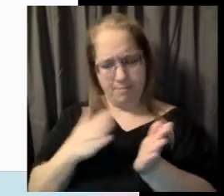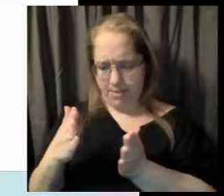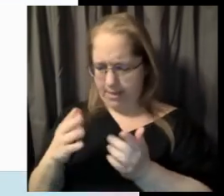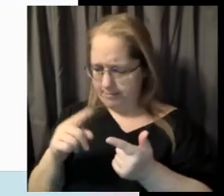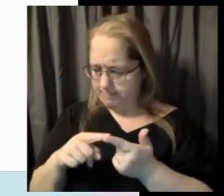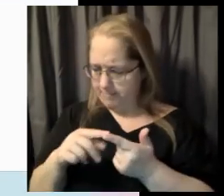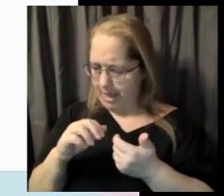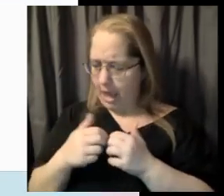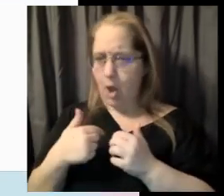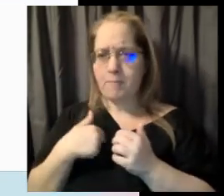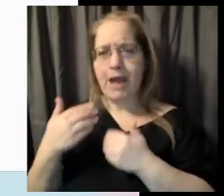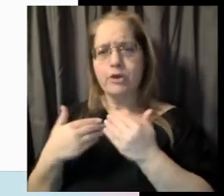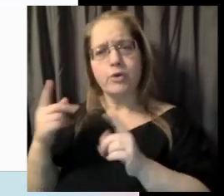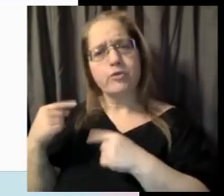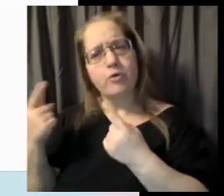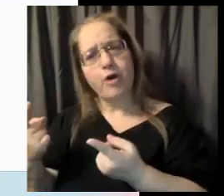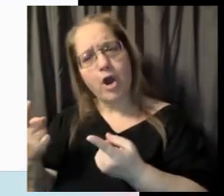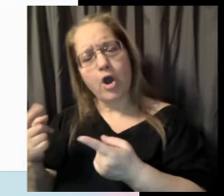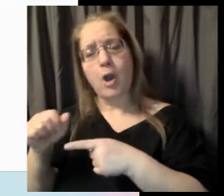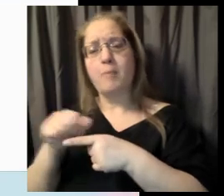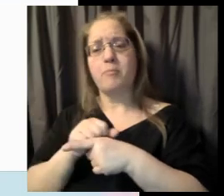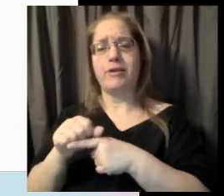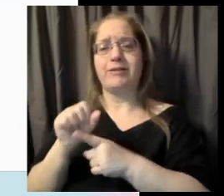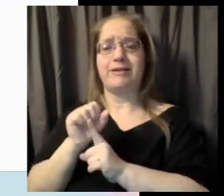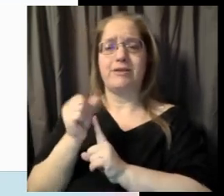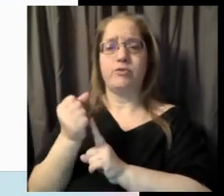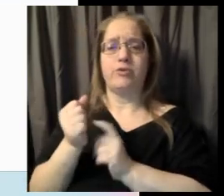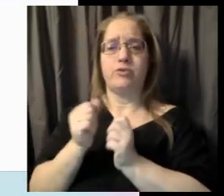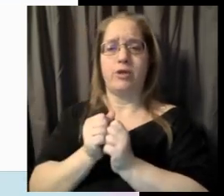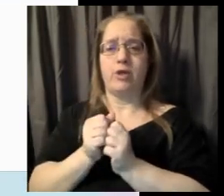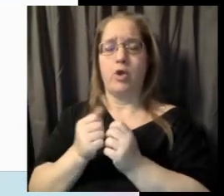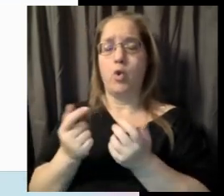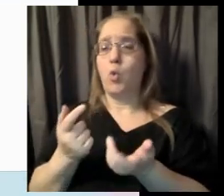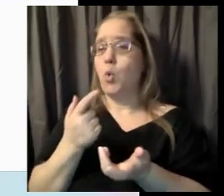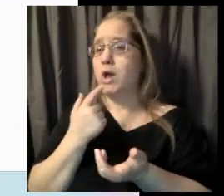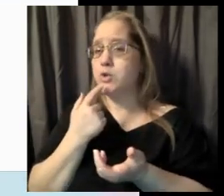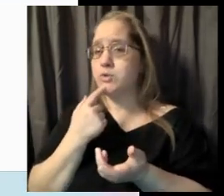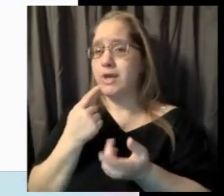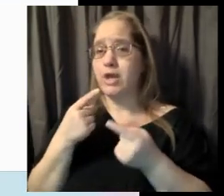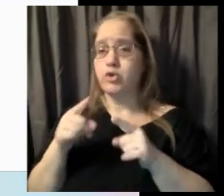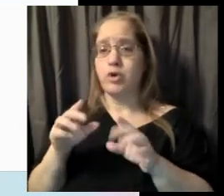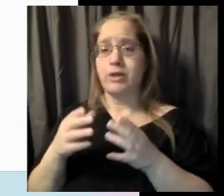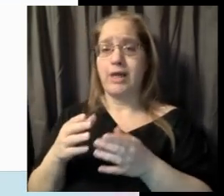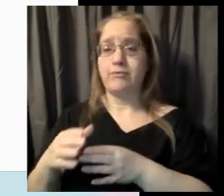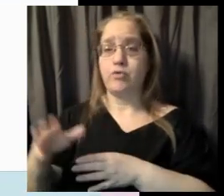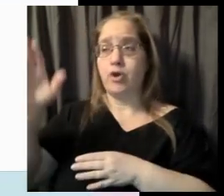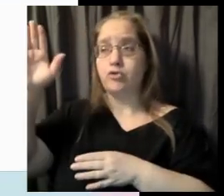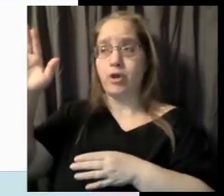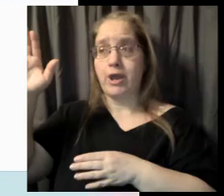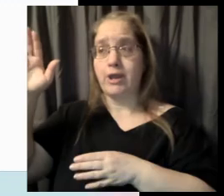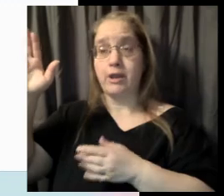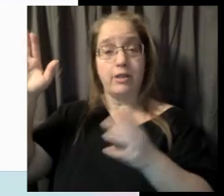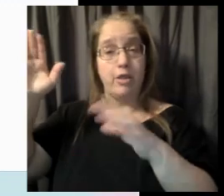far? Practicing situations together, like what to say when raising hands in class, it helps them feel prepared